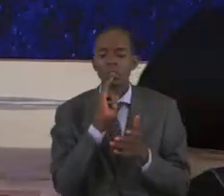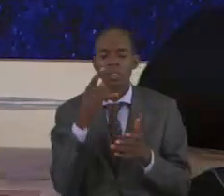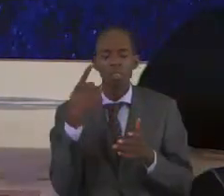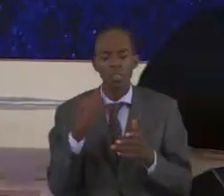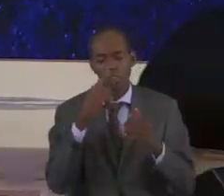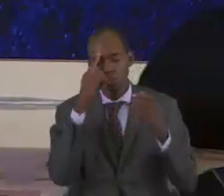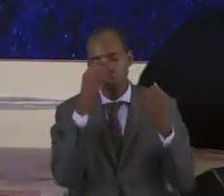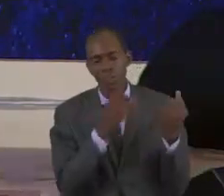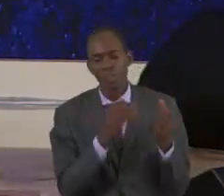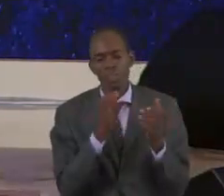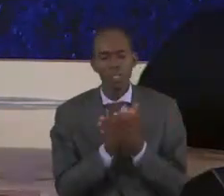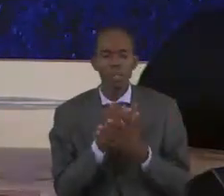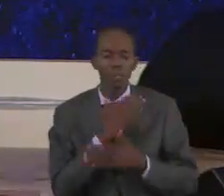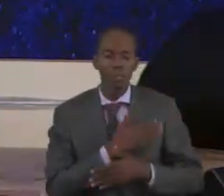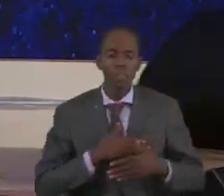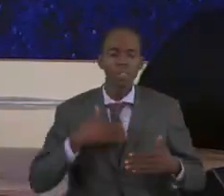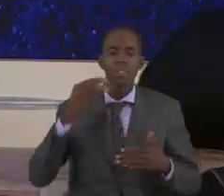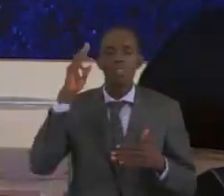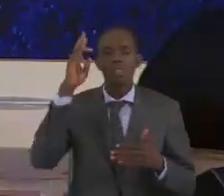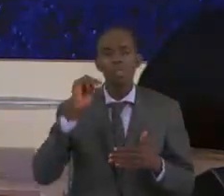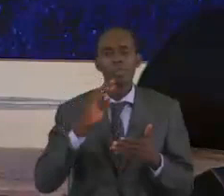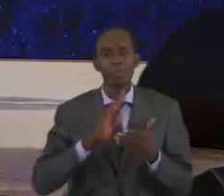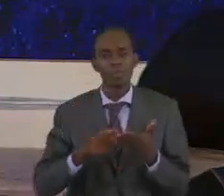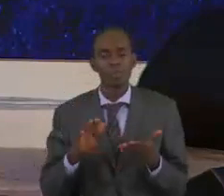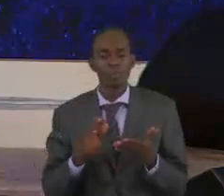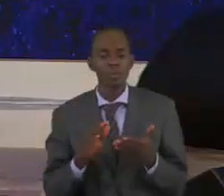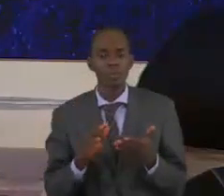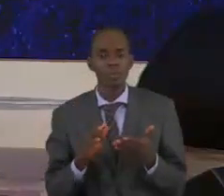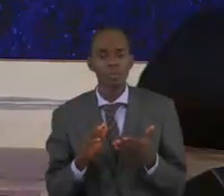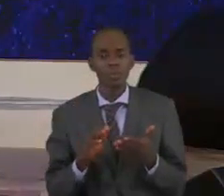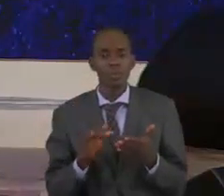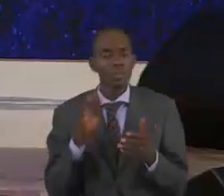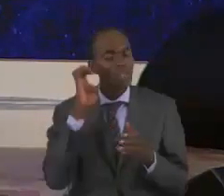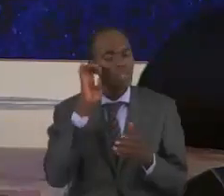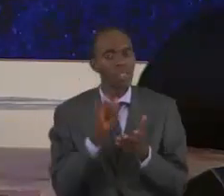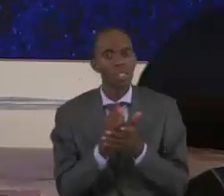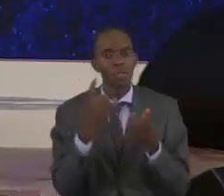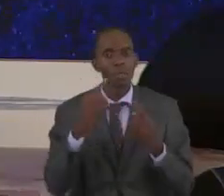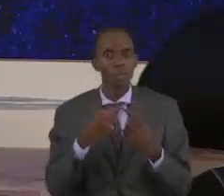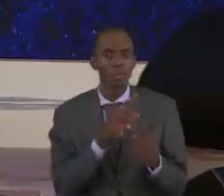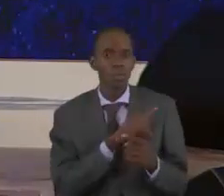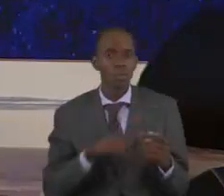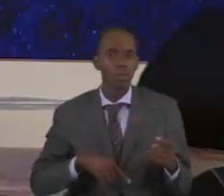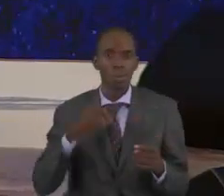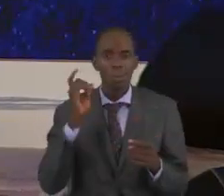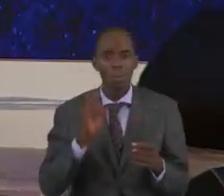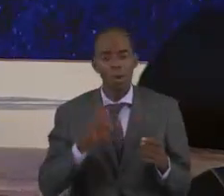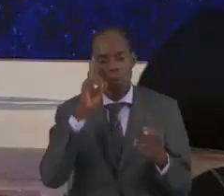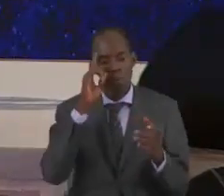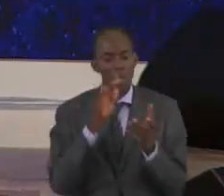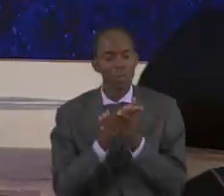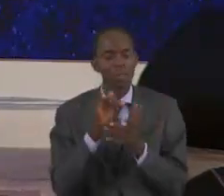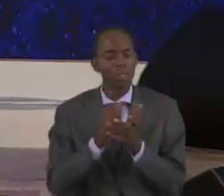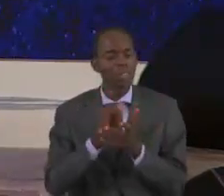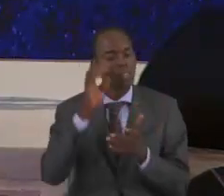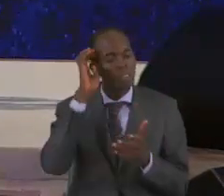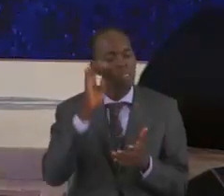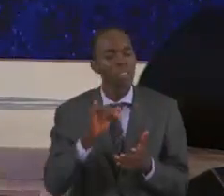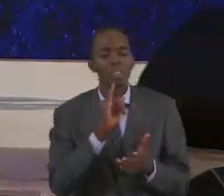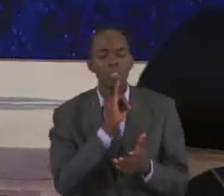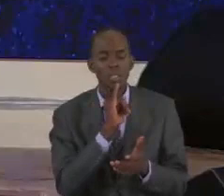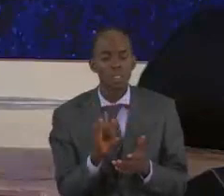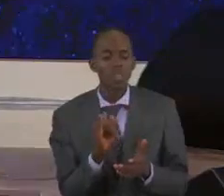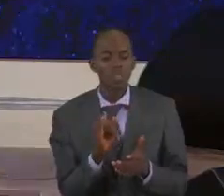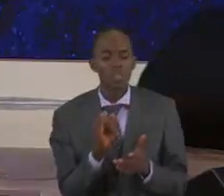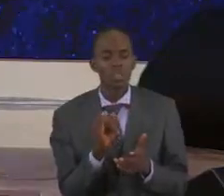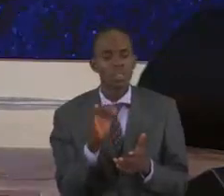that pleases him. For he that cometh to God must believe that he is. He's there, he's